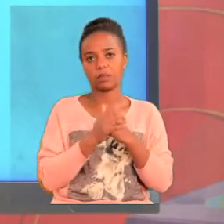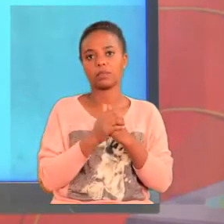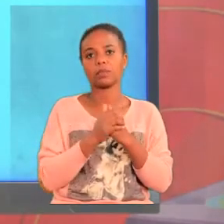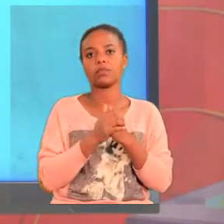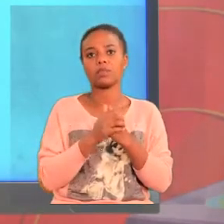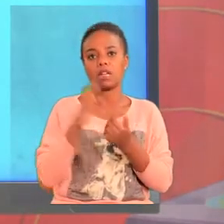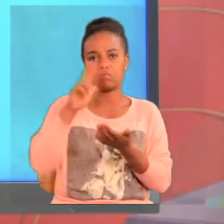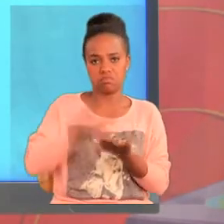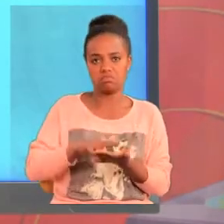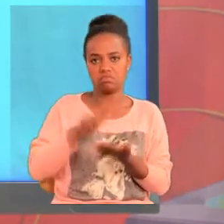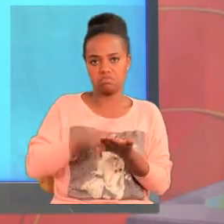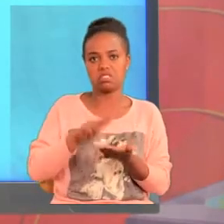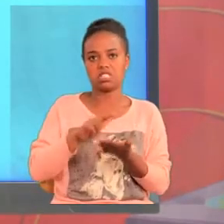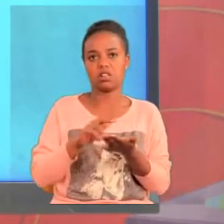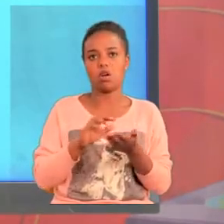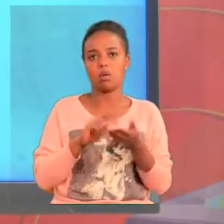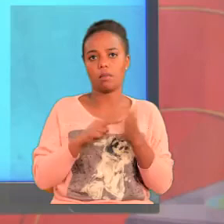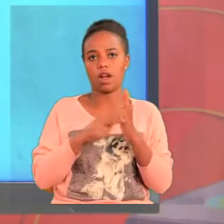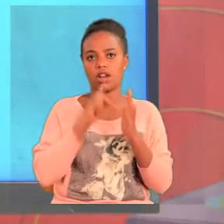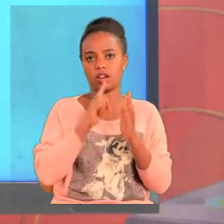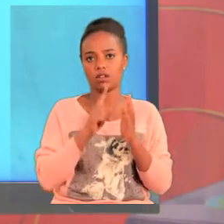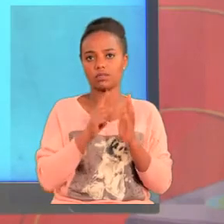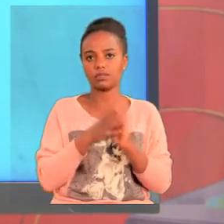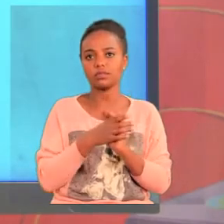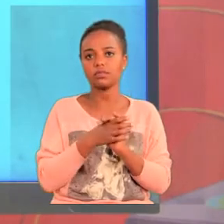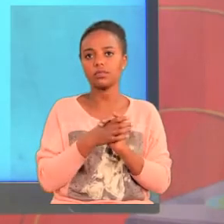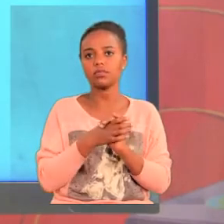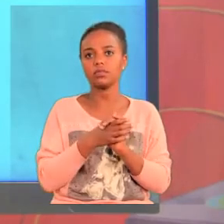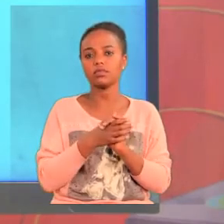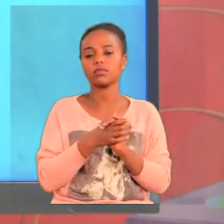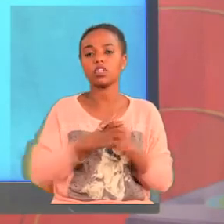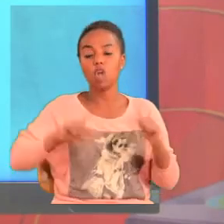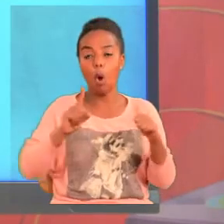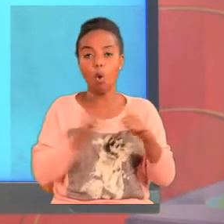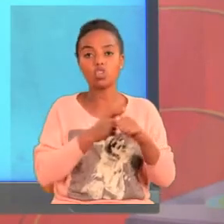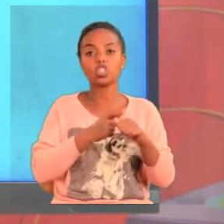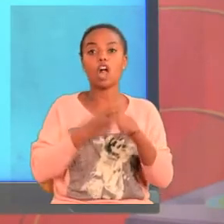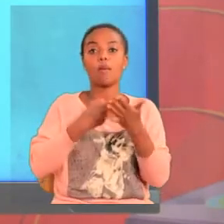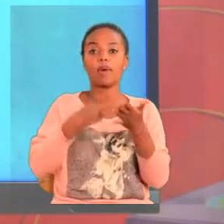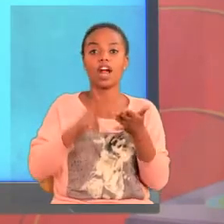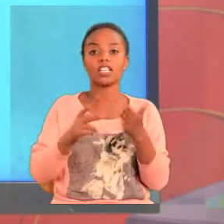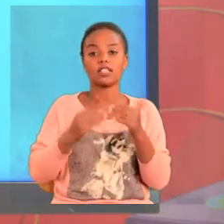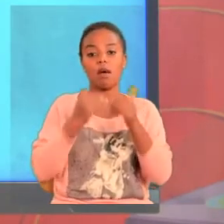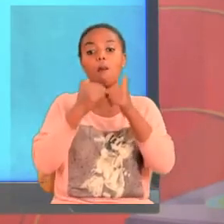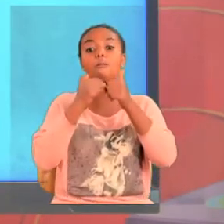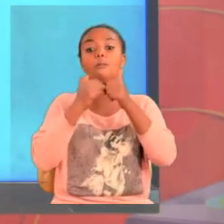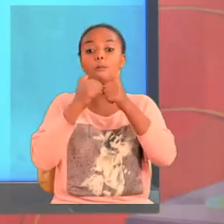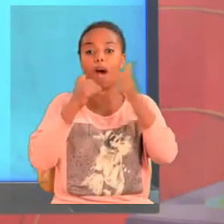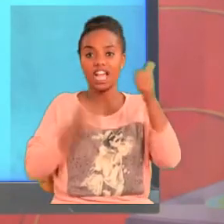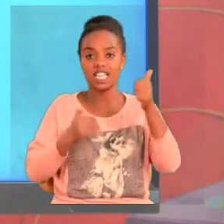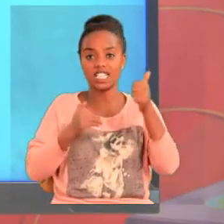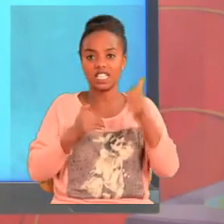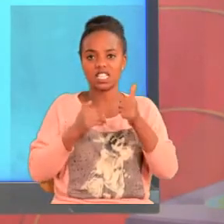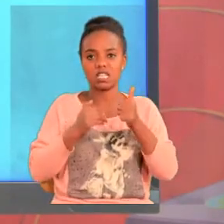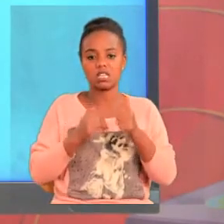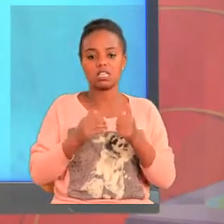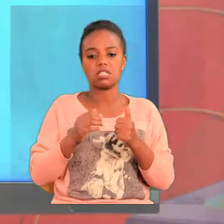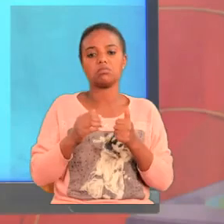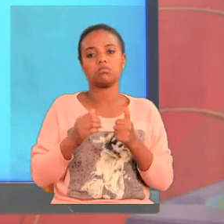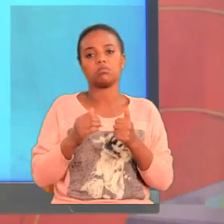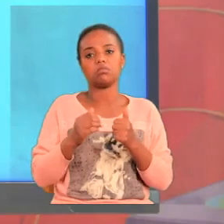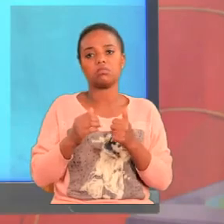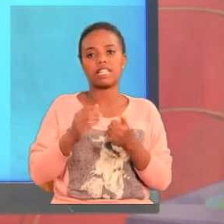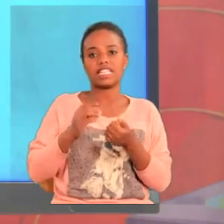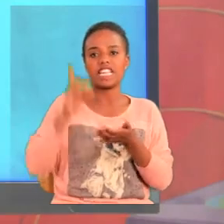sale will be the original price minus the amount of discount, which is P